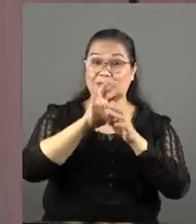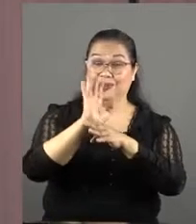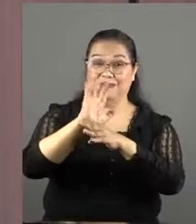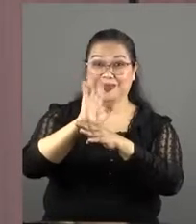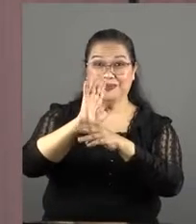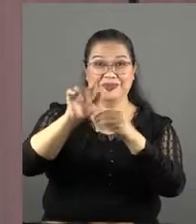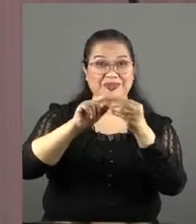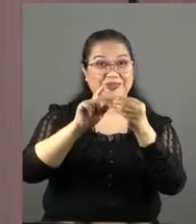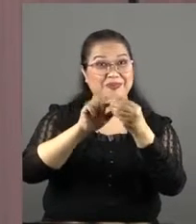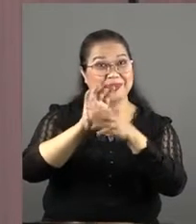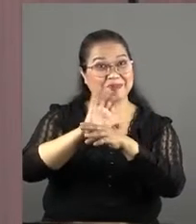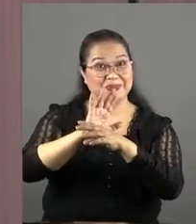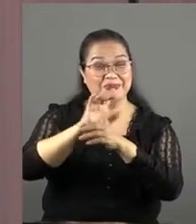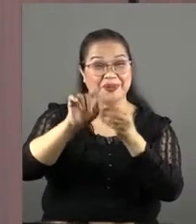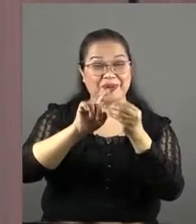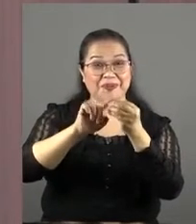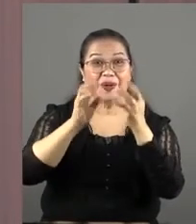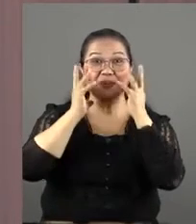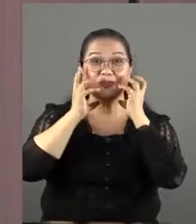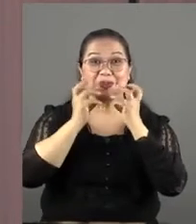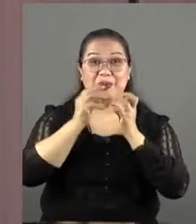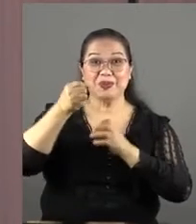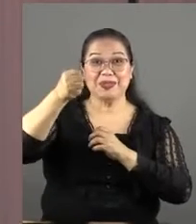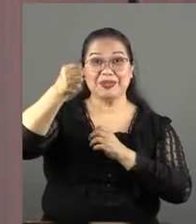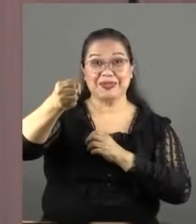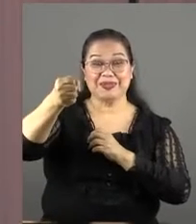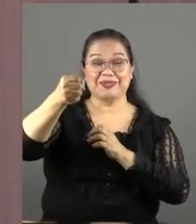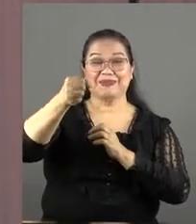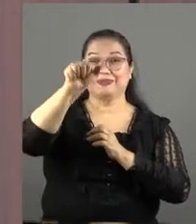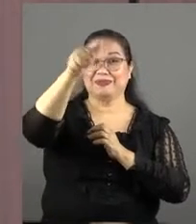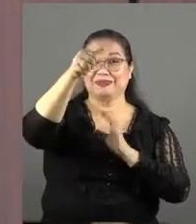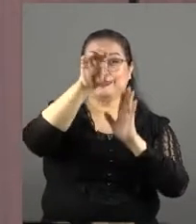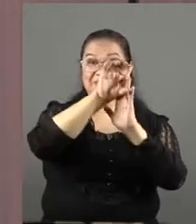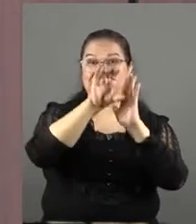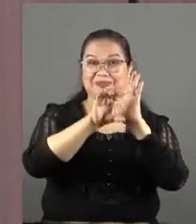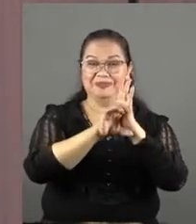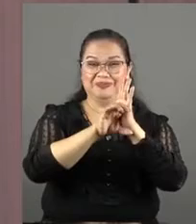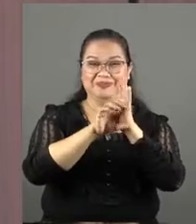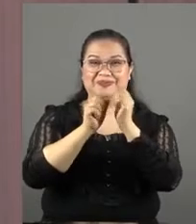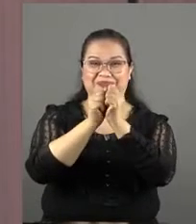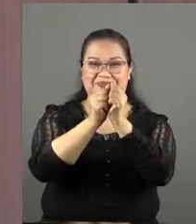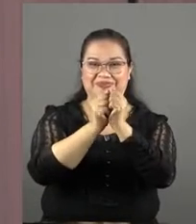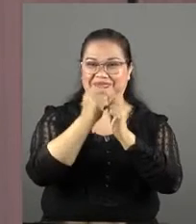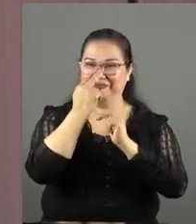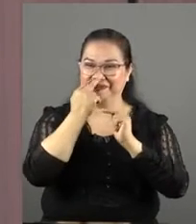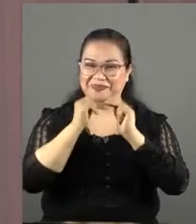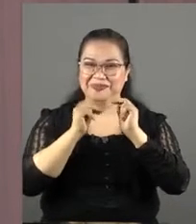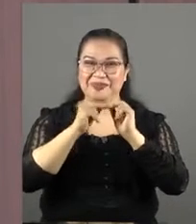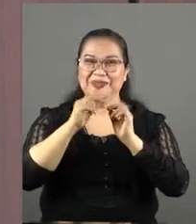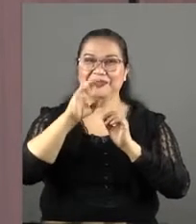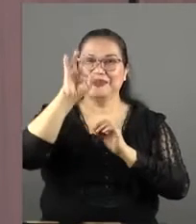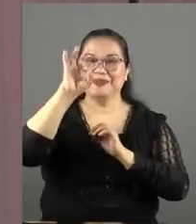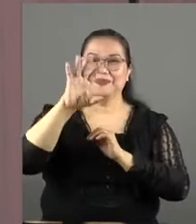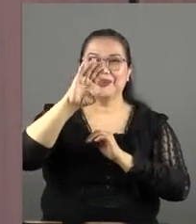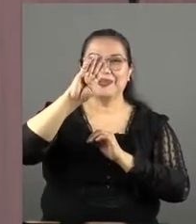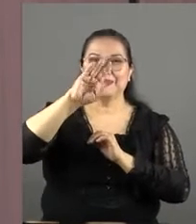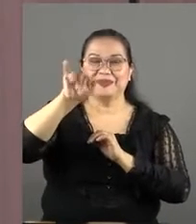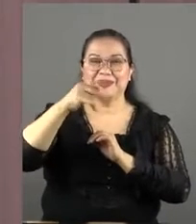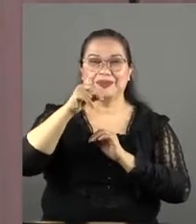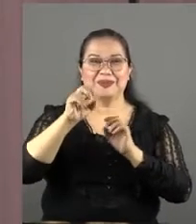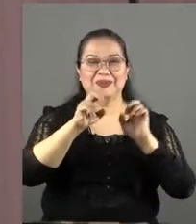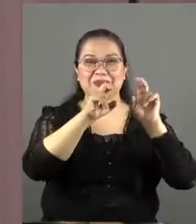the Ten Commandments? I remember Pastor BJ cracking a joke as we were together last night when he climbed Mount